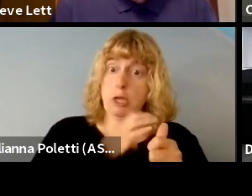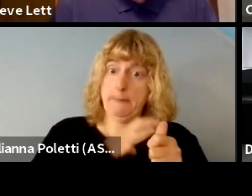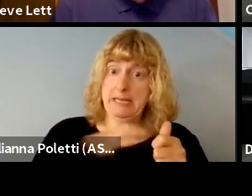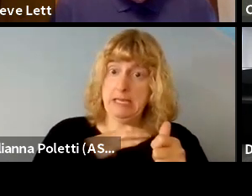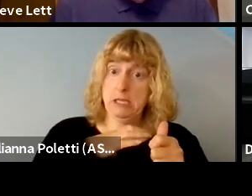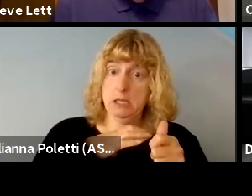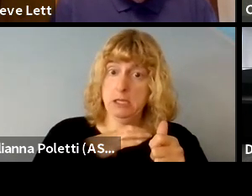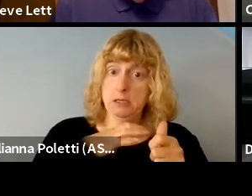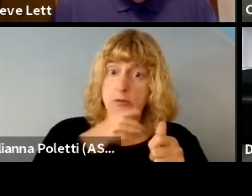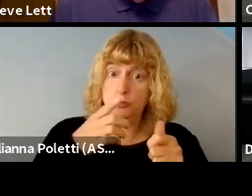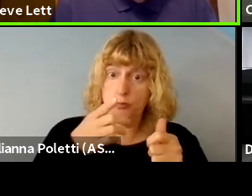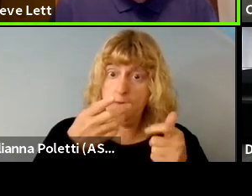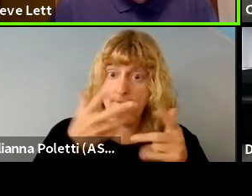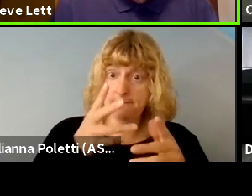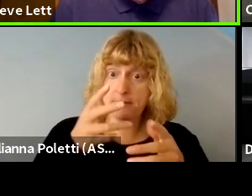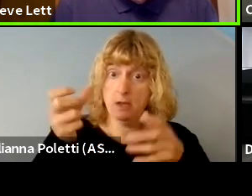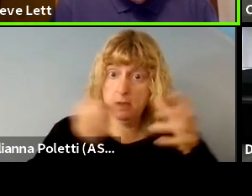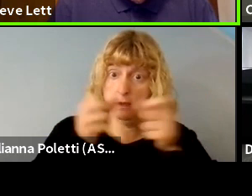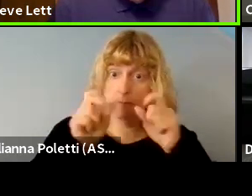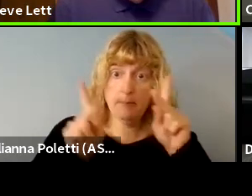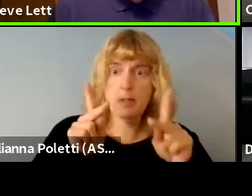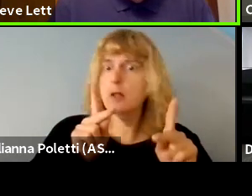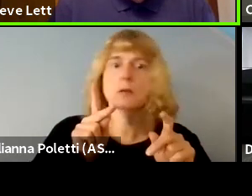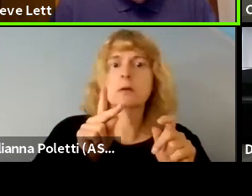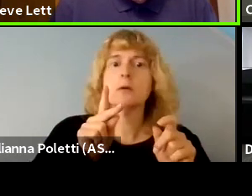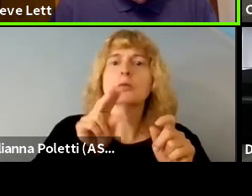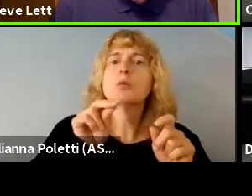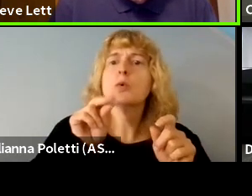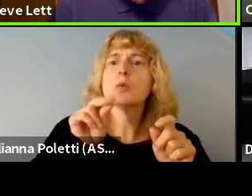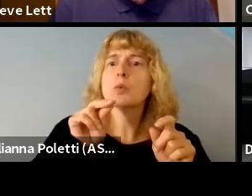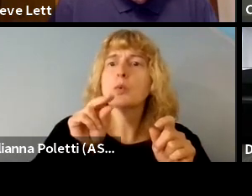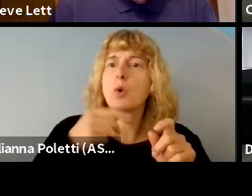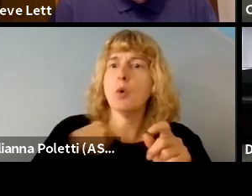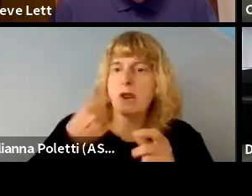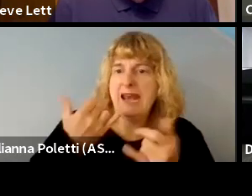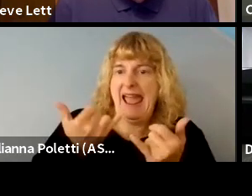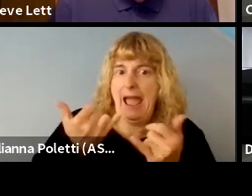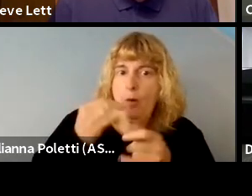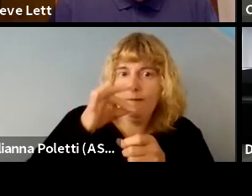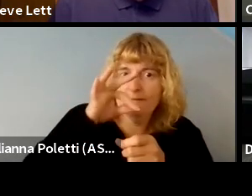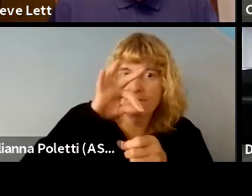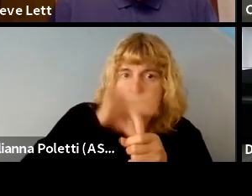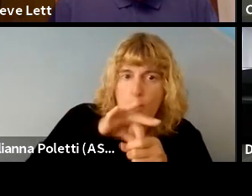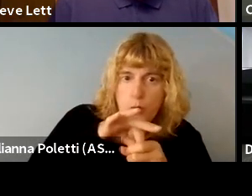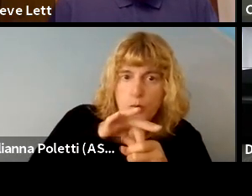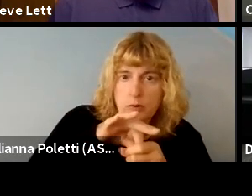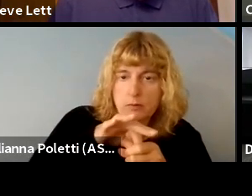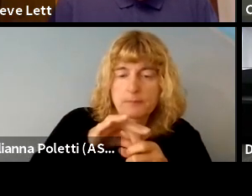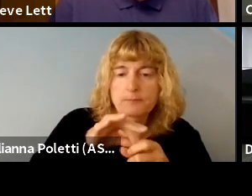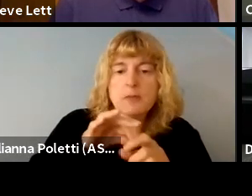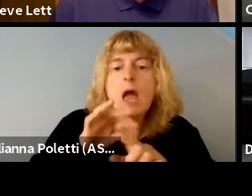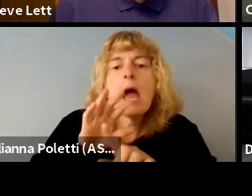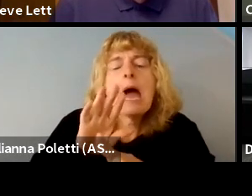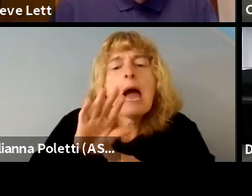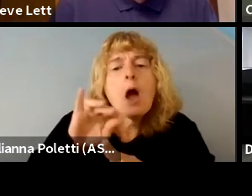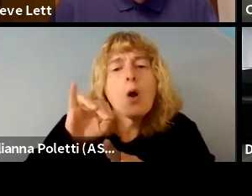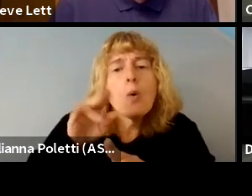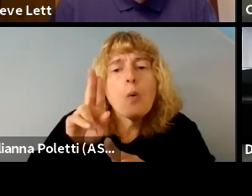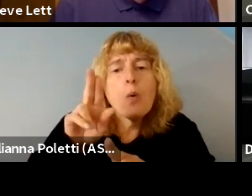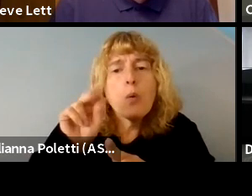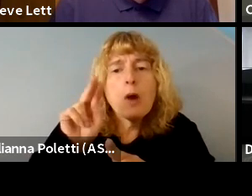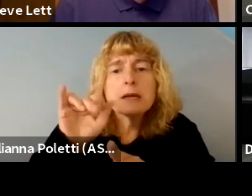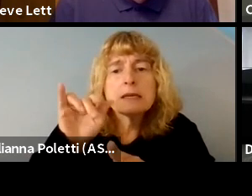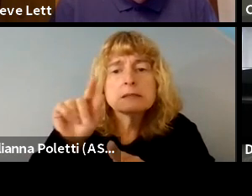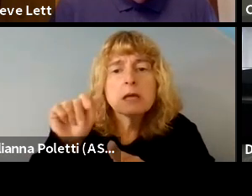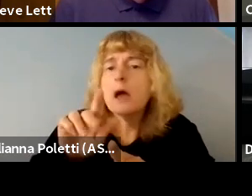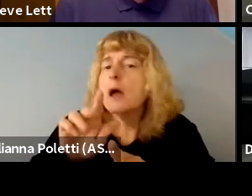yet? No, that's what we're voting on. And Juanita, to clarify, I think the proposal right now, I think, is not to have